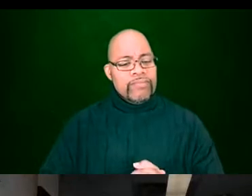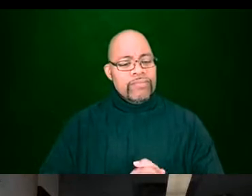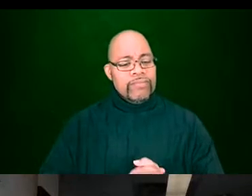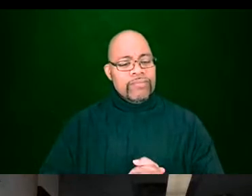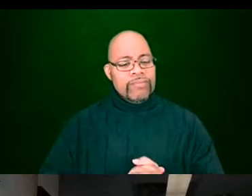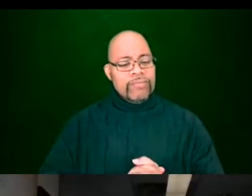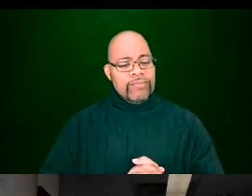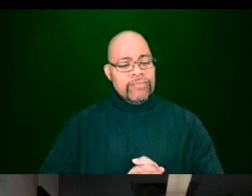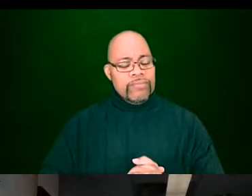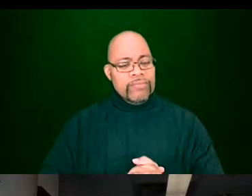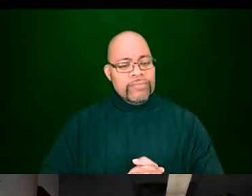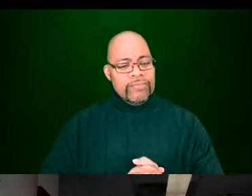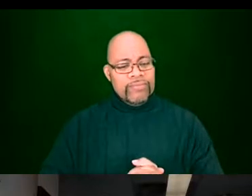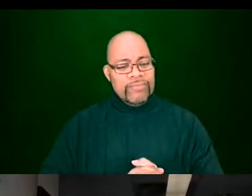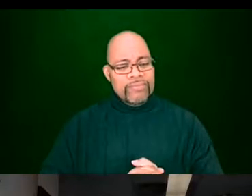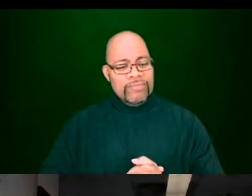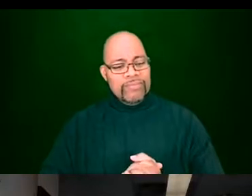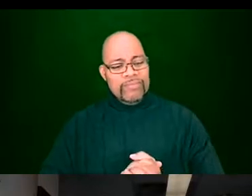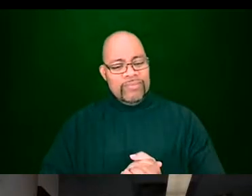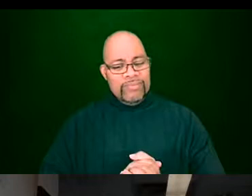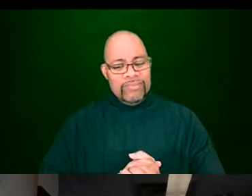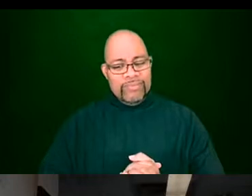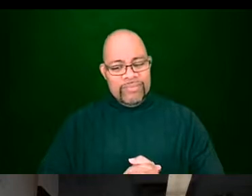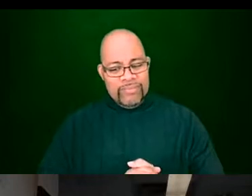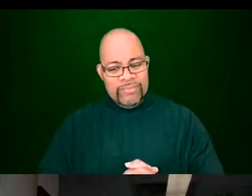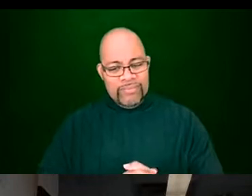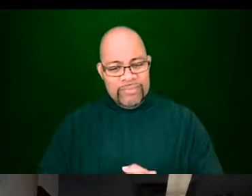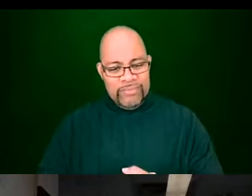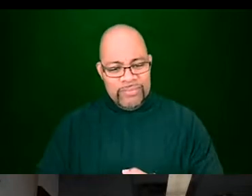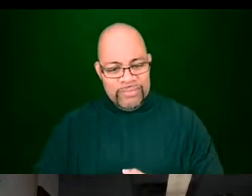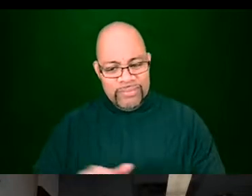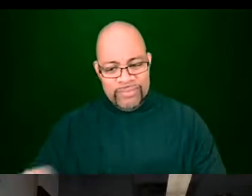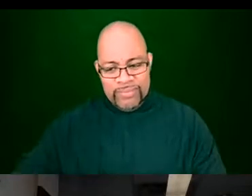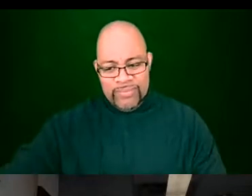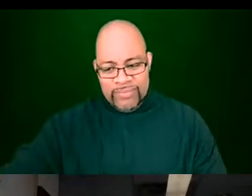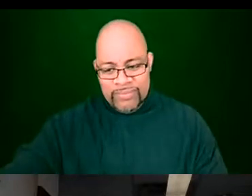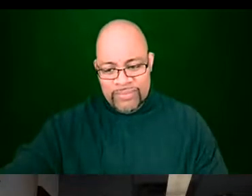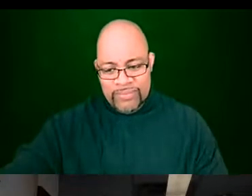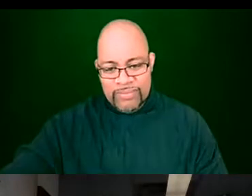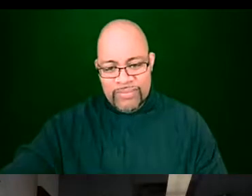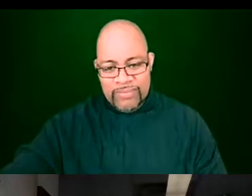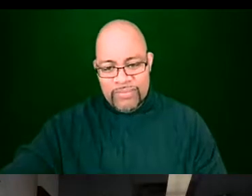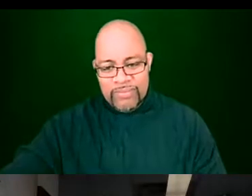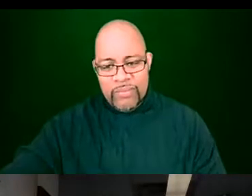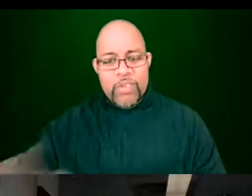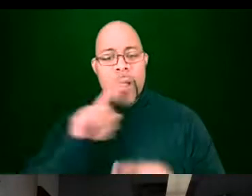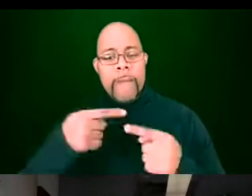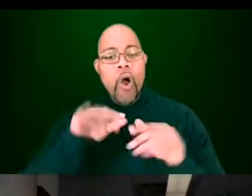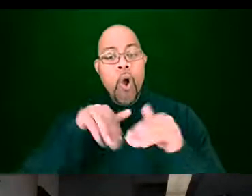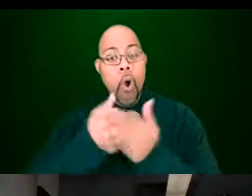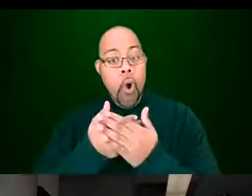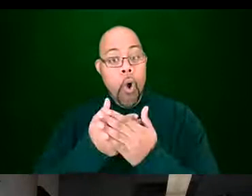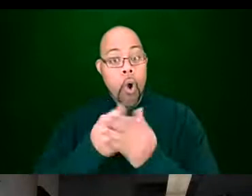Yeah, because we sleep, right? But when do they sleep? They were just talking about all